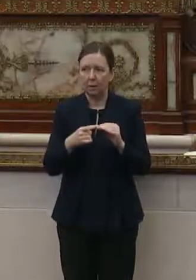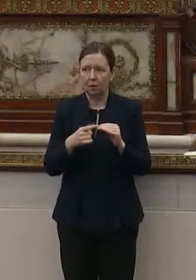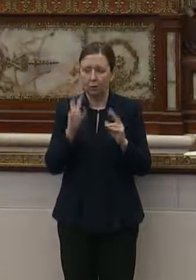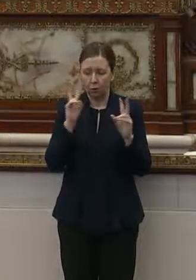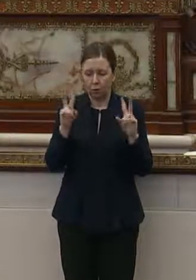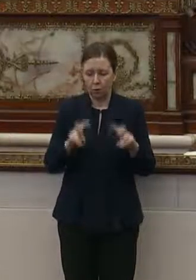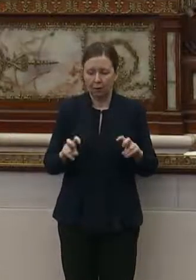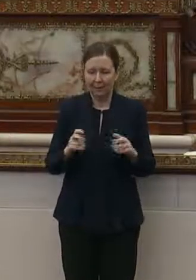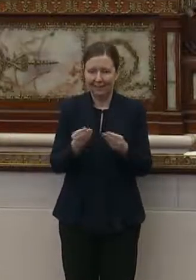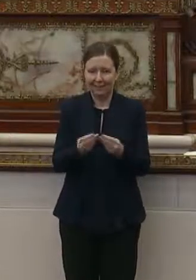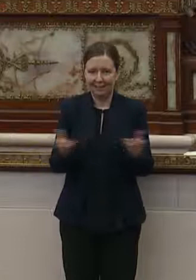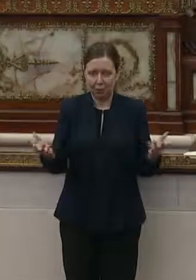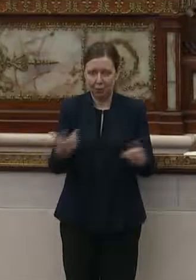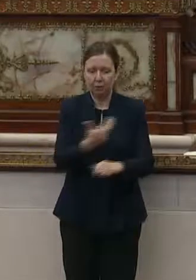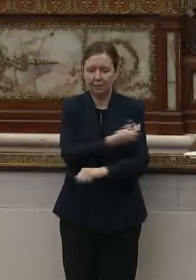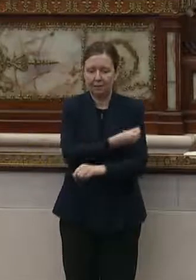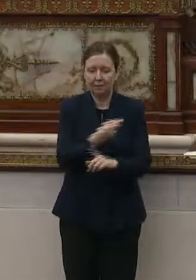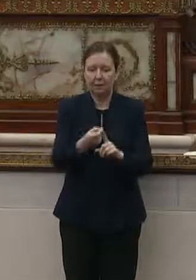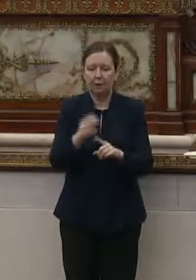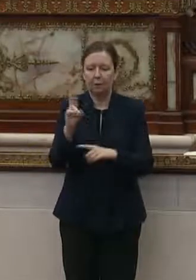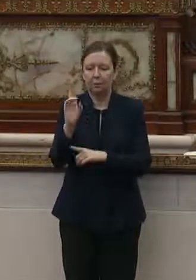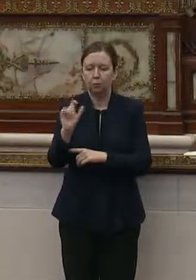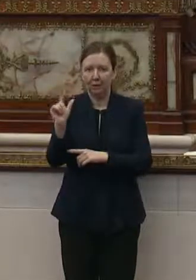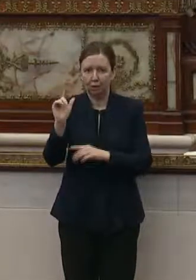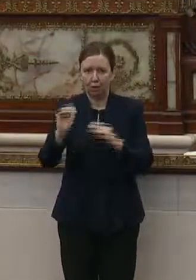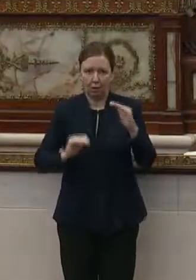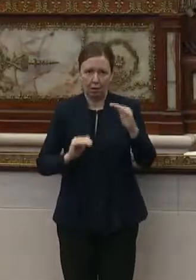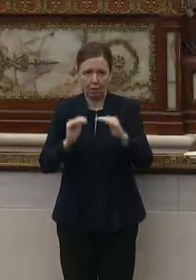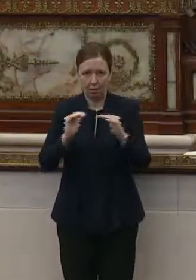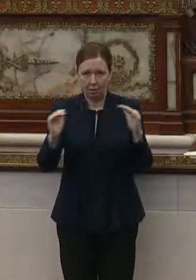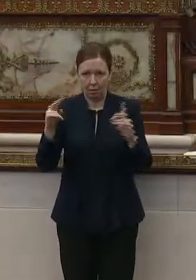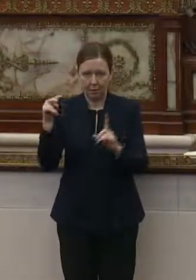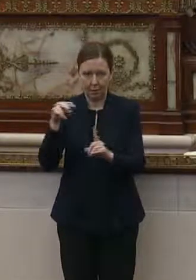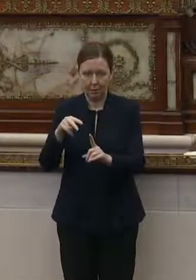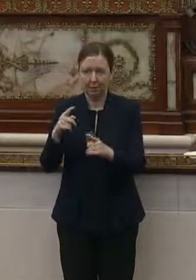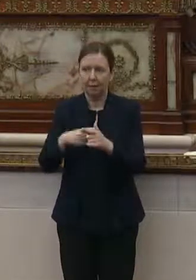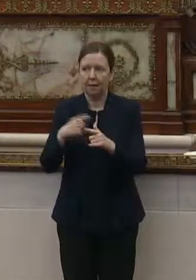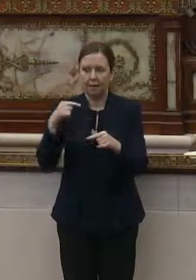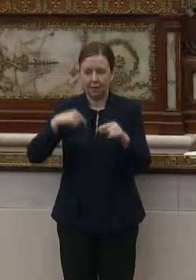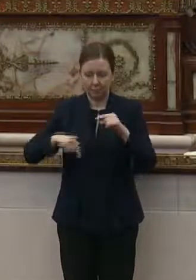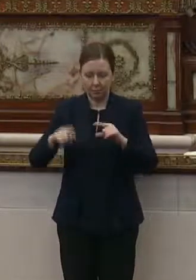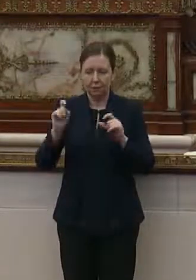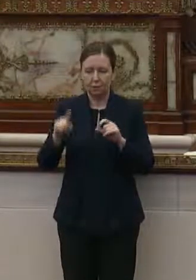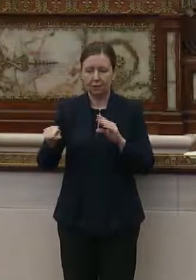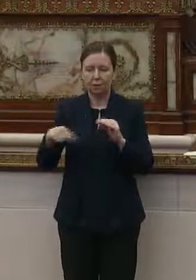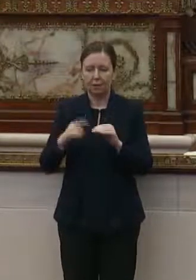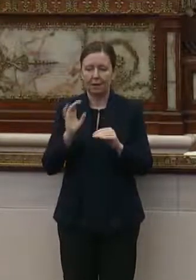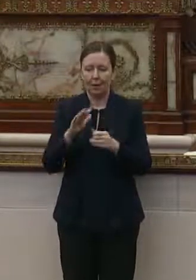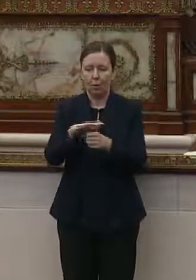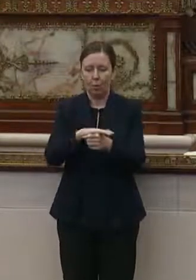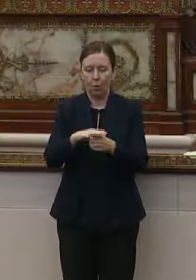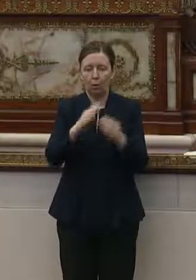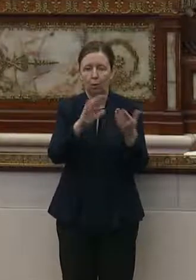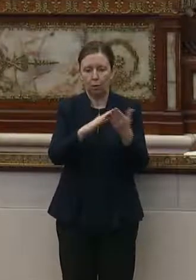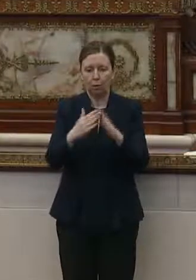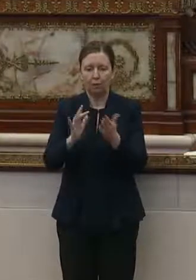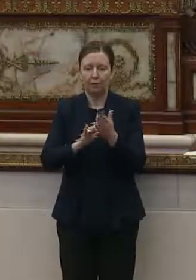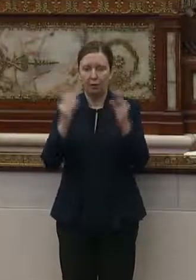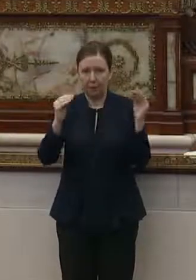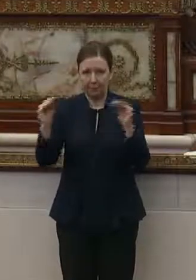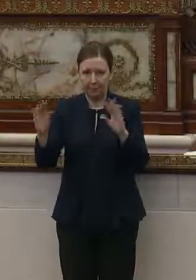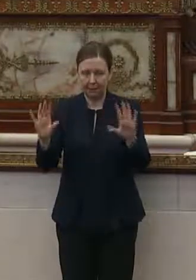at the distribution of the vaccine from a racial and equity lens. And they'll go back to the question around our local community